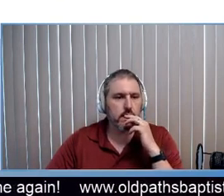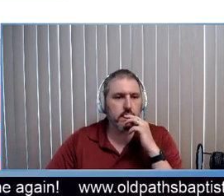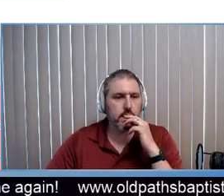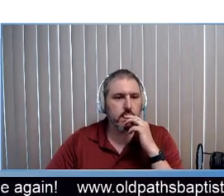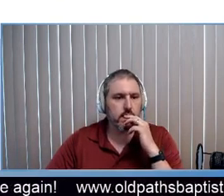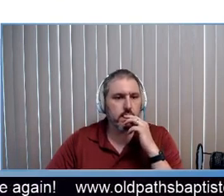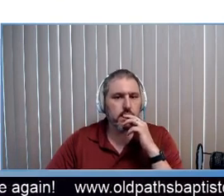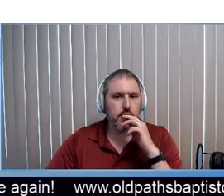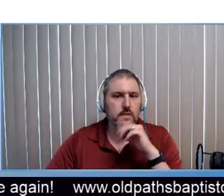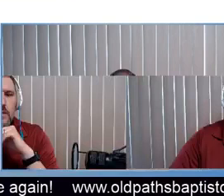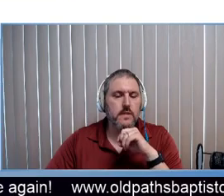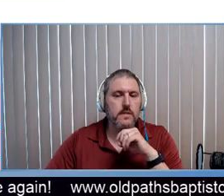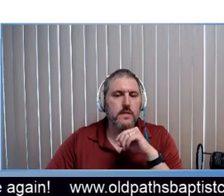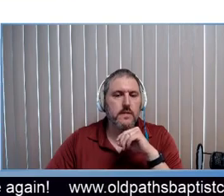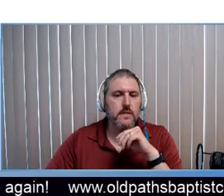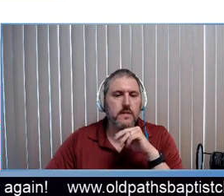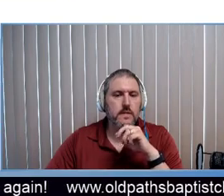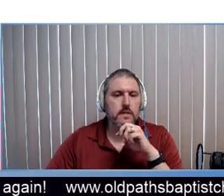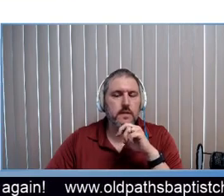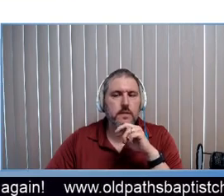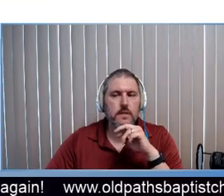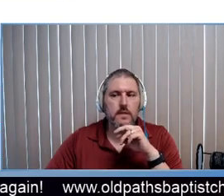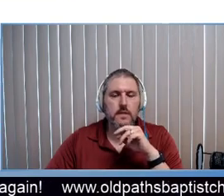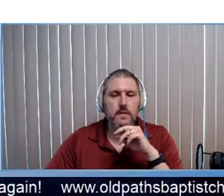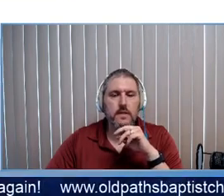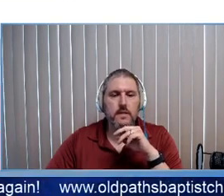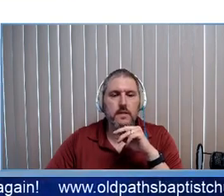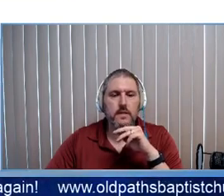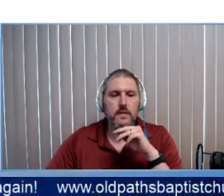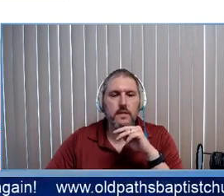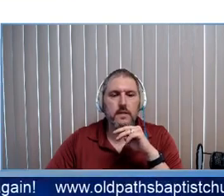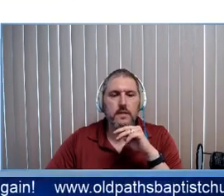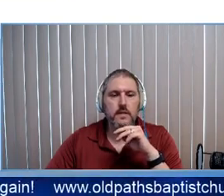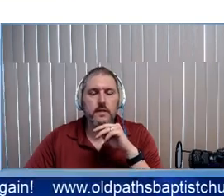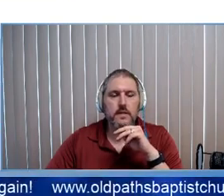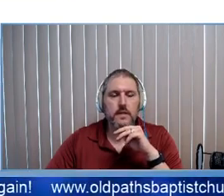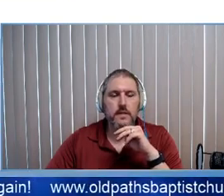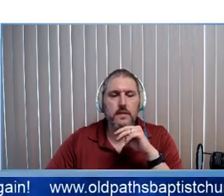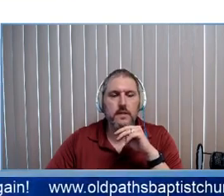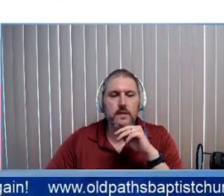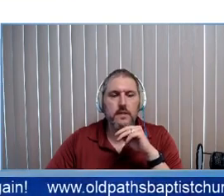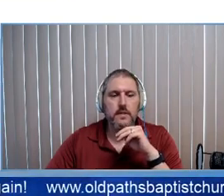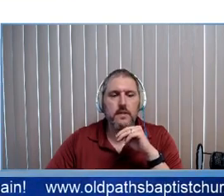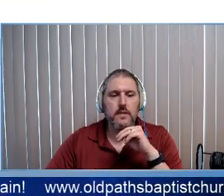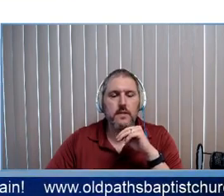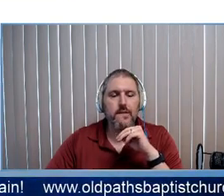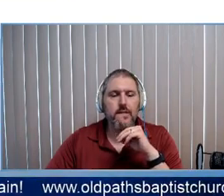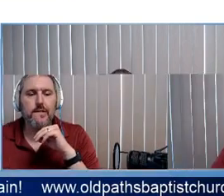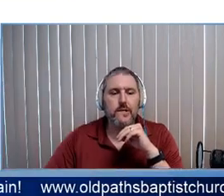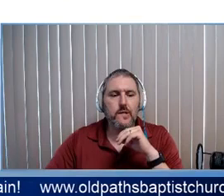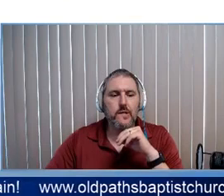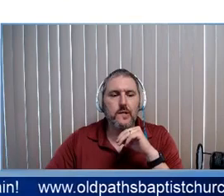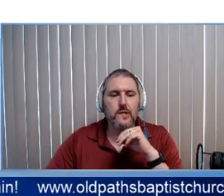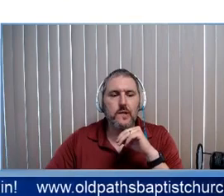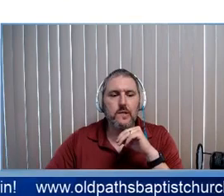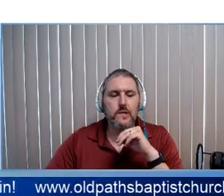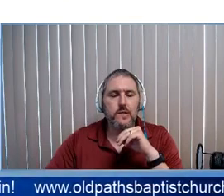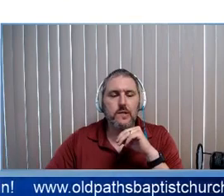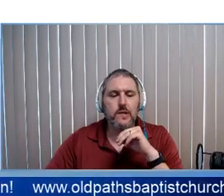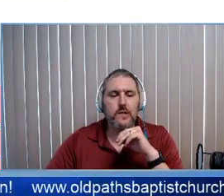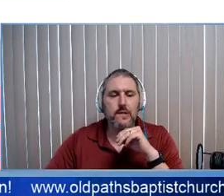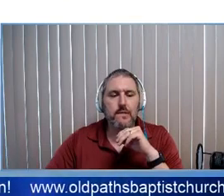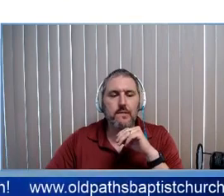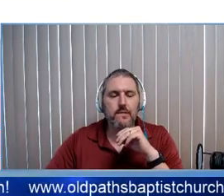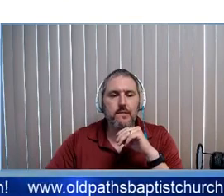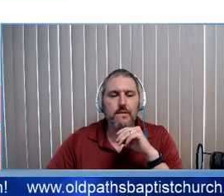that with some of the looting and setting fires. We were certainly prepared in terms of that immediate area to provide for the